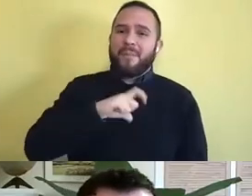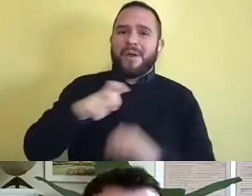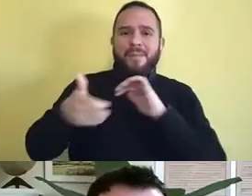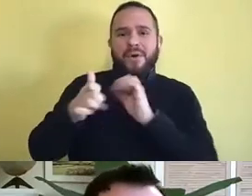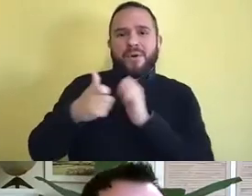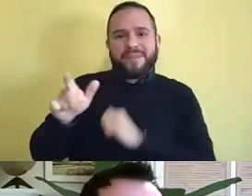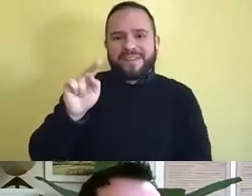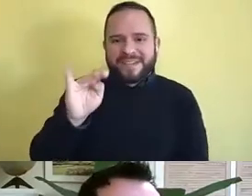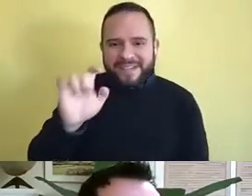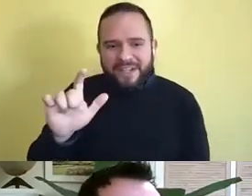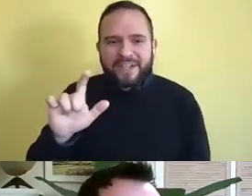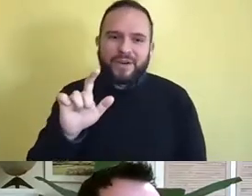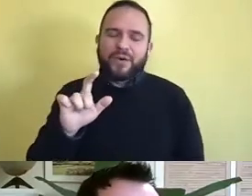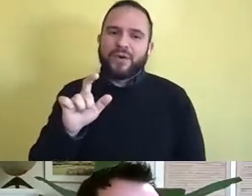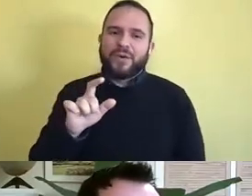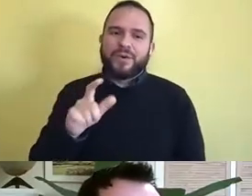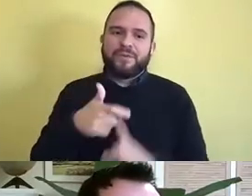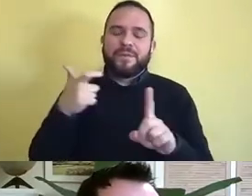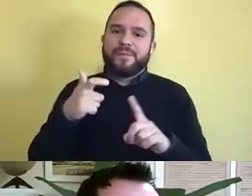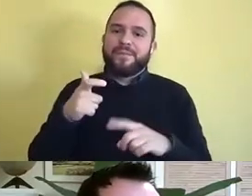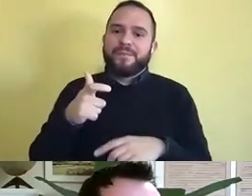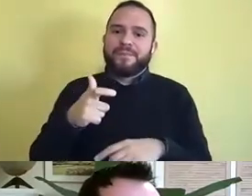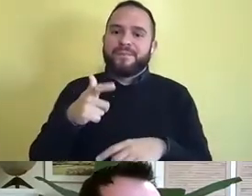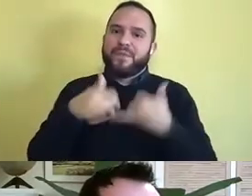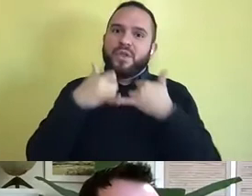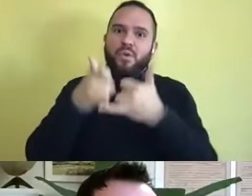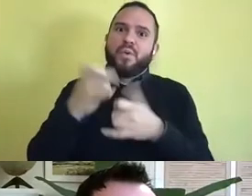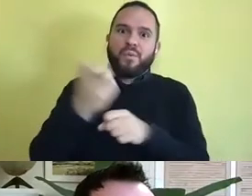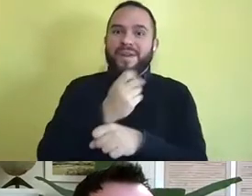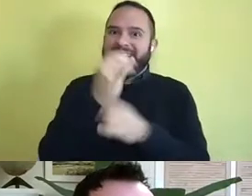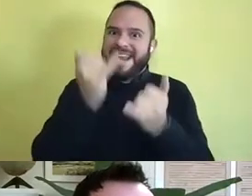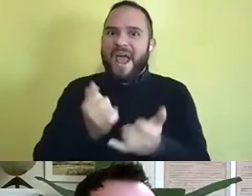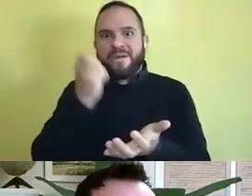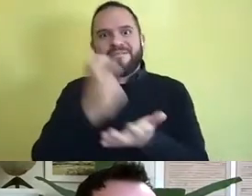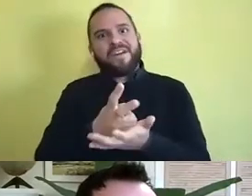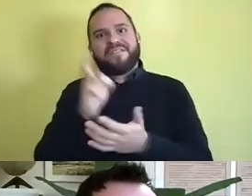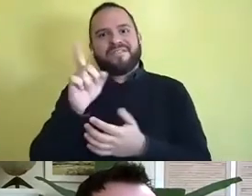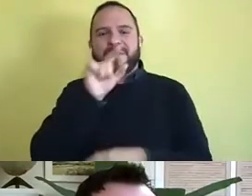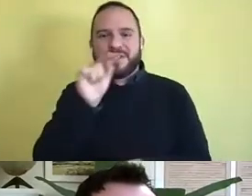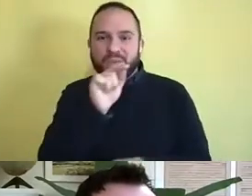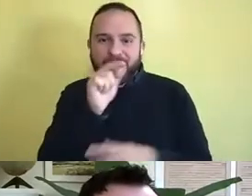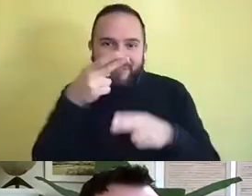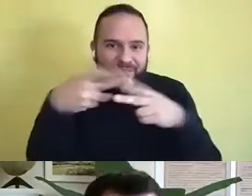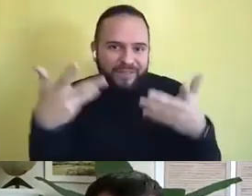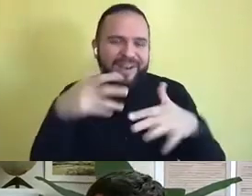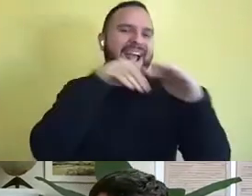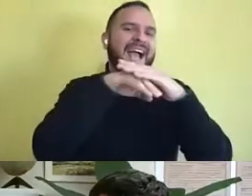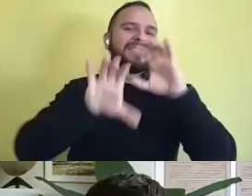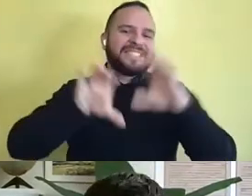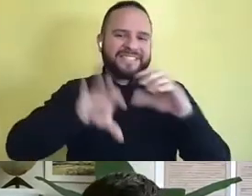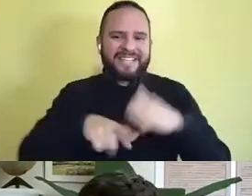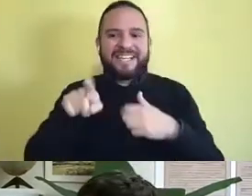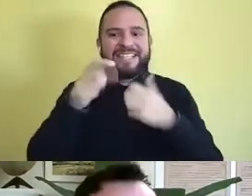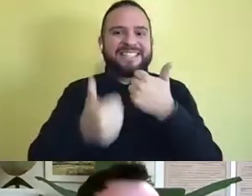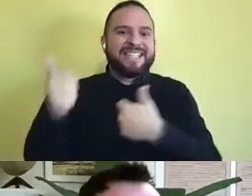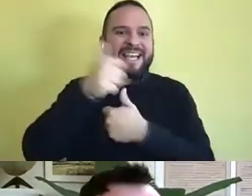the award-winning and now verified by Twitter Access Chat. Neil is a global head of accessibility at